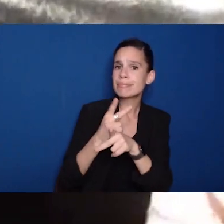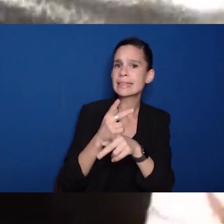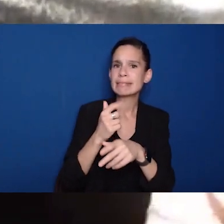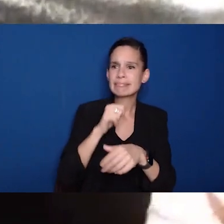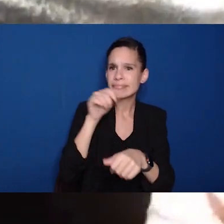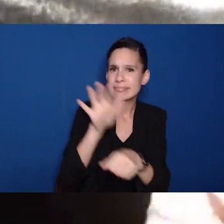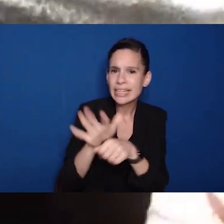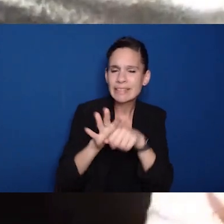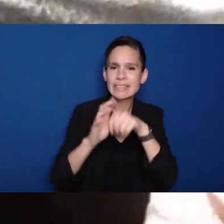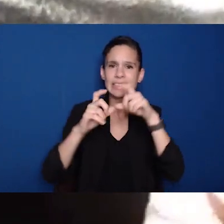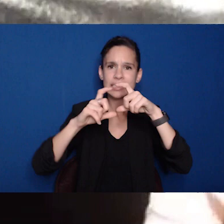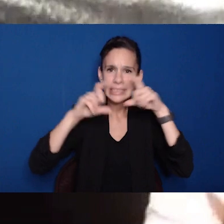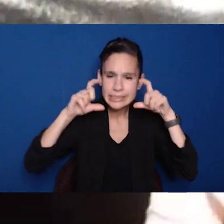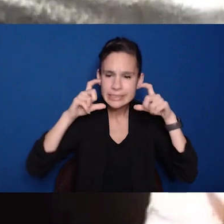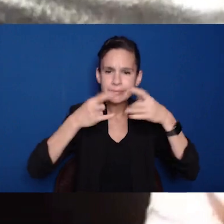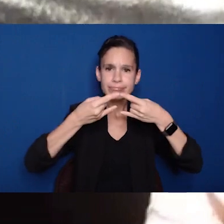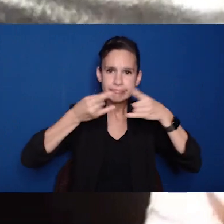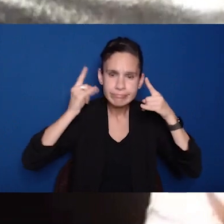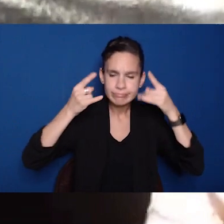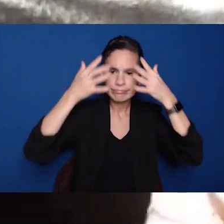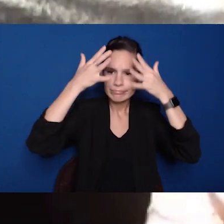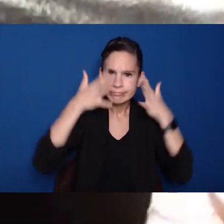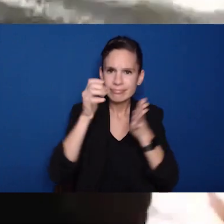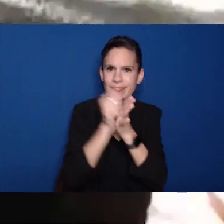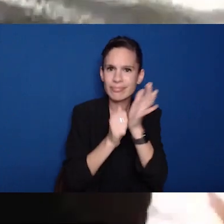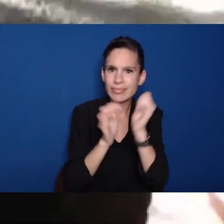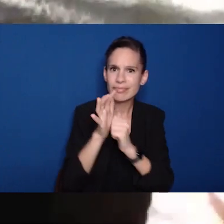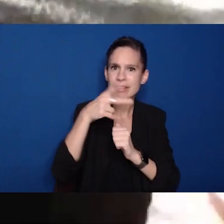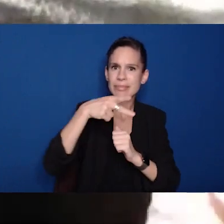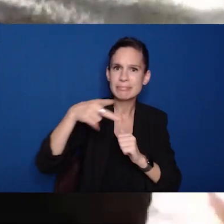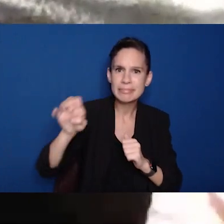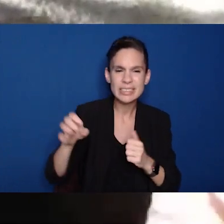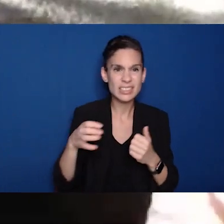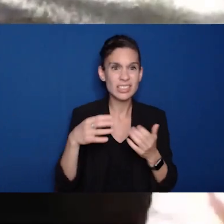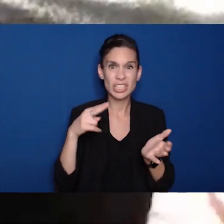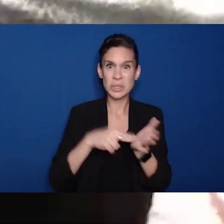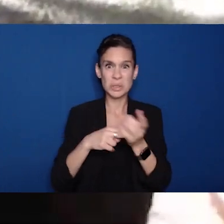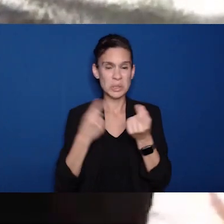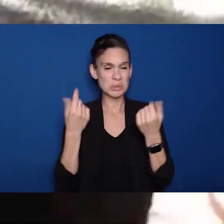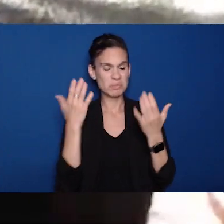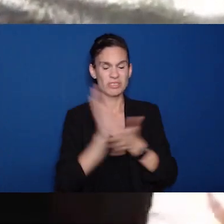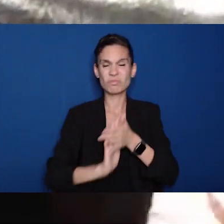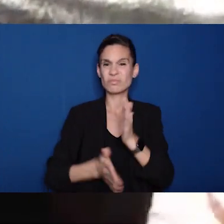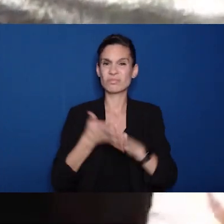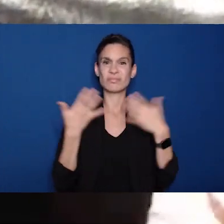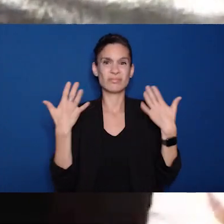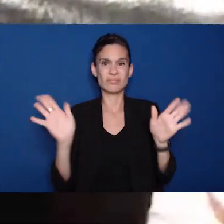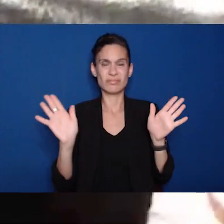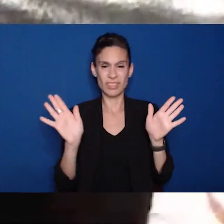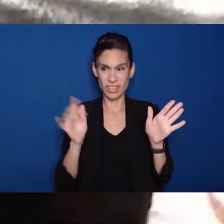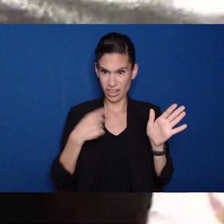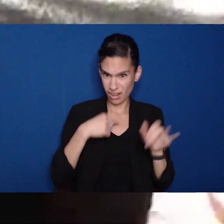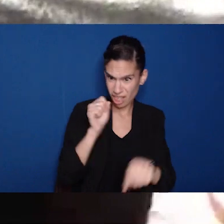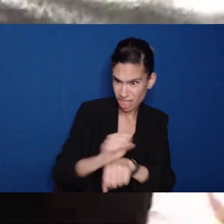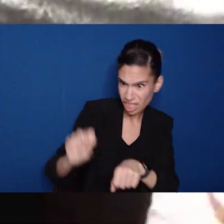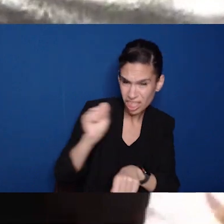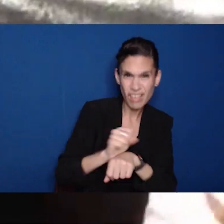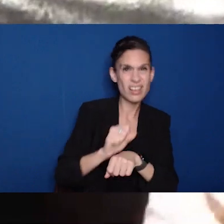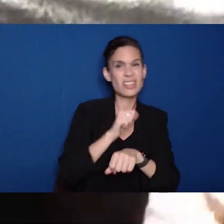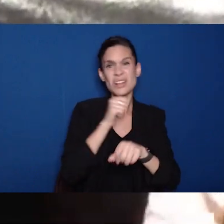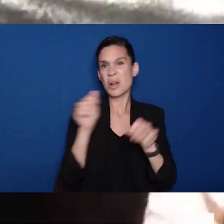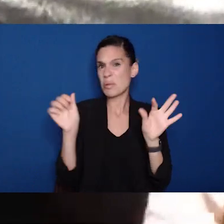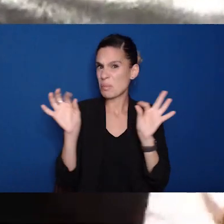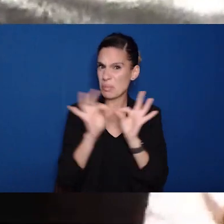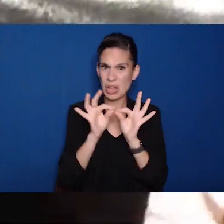enough protective gear to go to work. So at some point, even nurses had downed their tools, saying, look, we don't understand this virus. It's just not worth